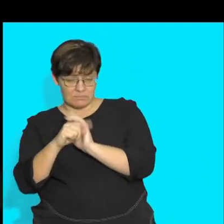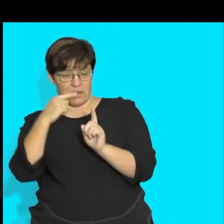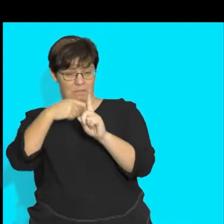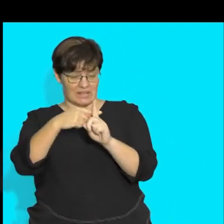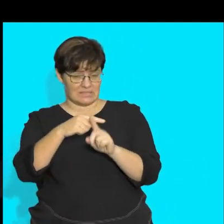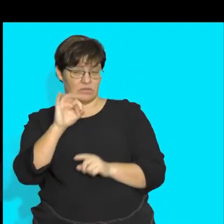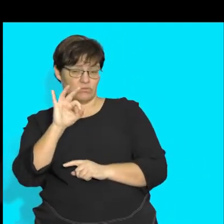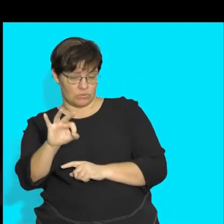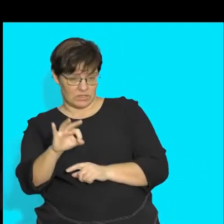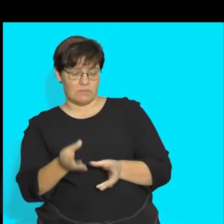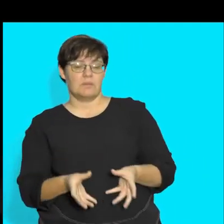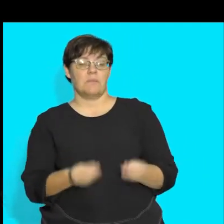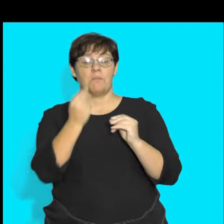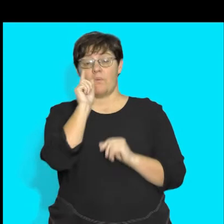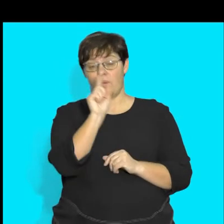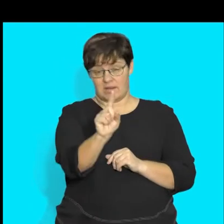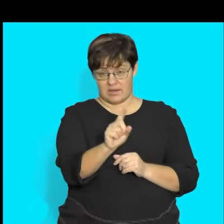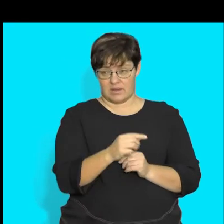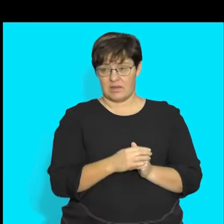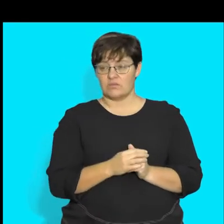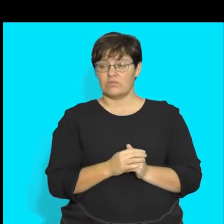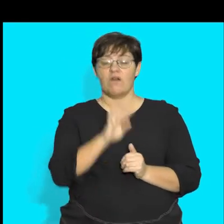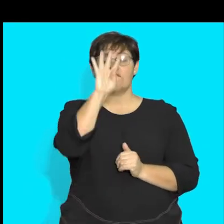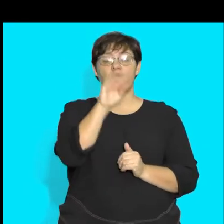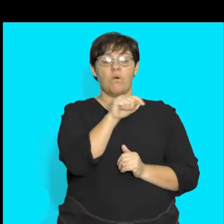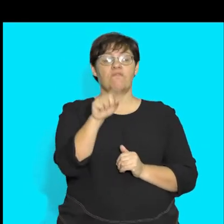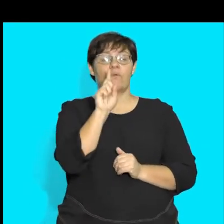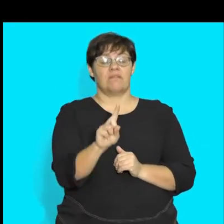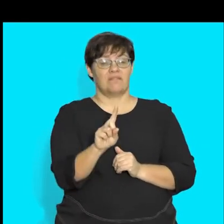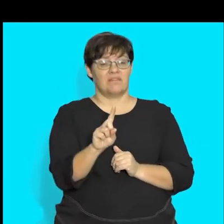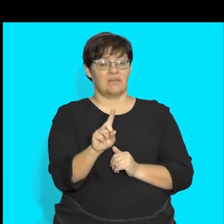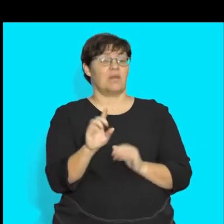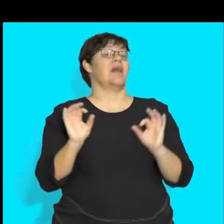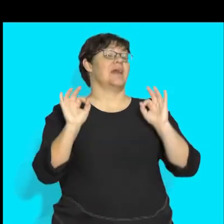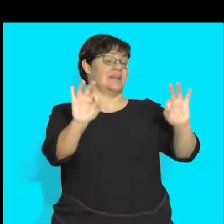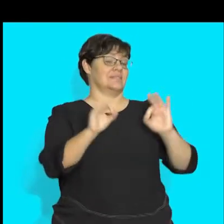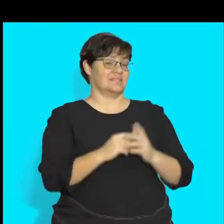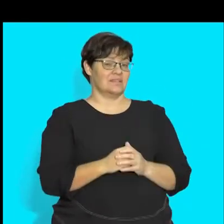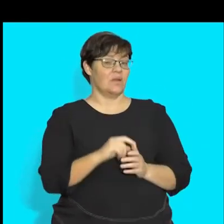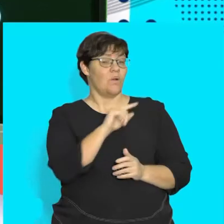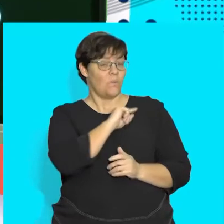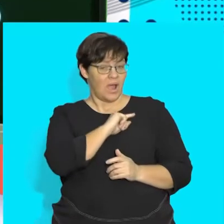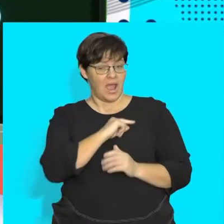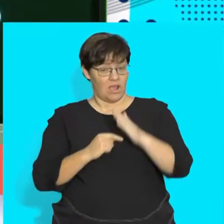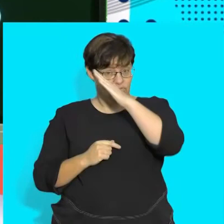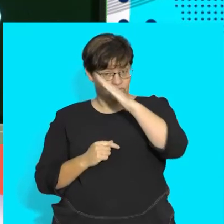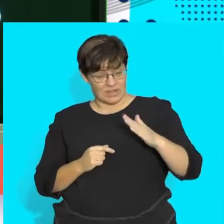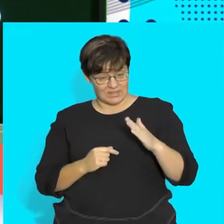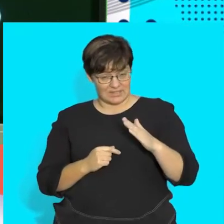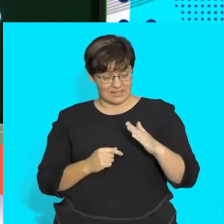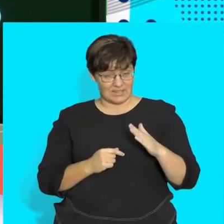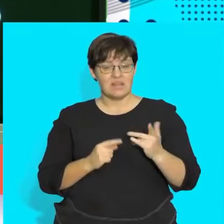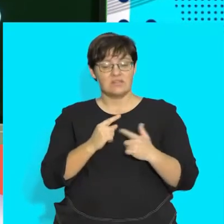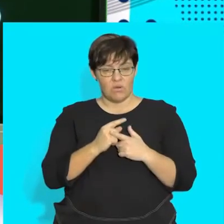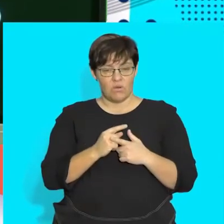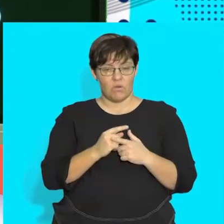so I get a gradient. This is of my radius, which is 4 over 1. That's excellent,